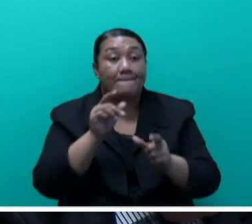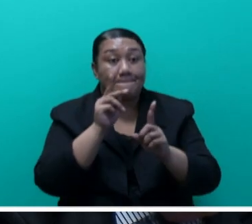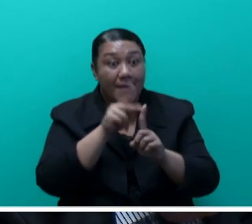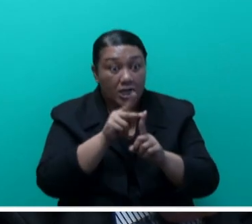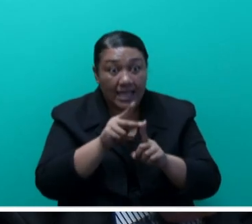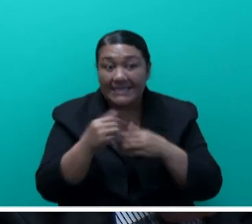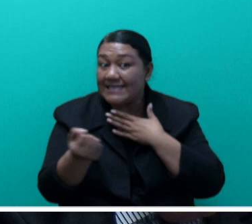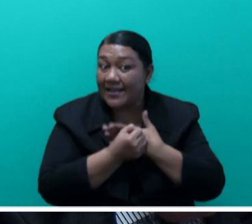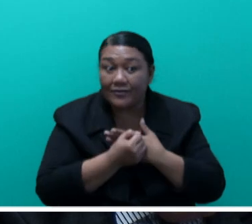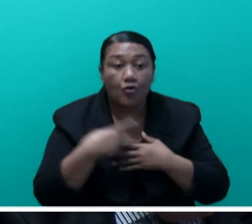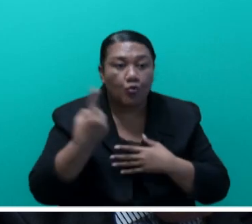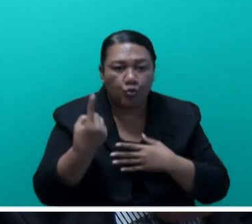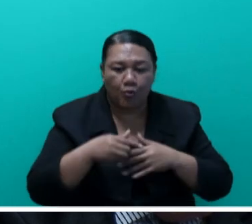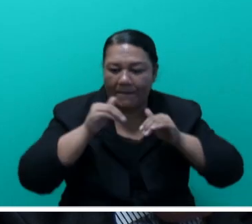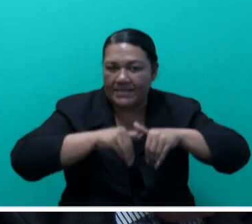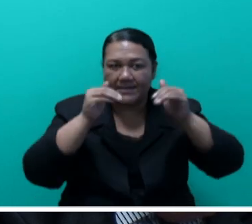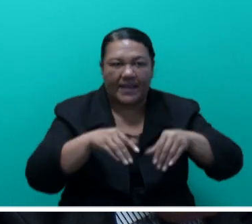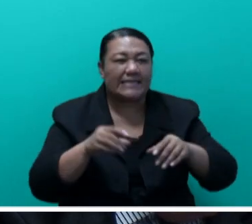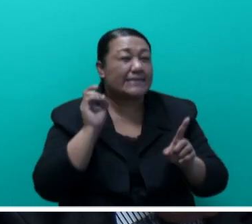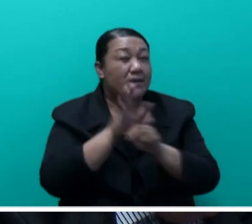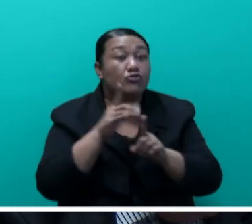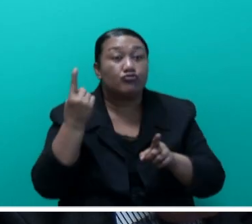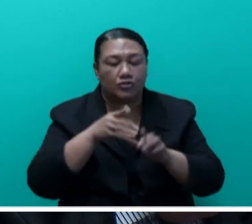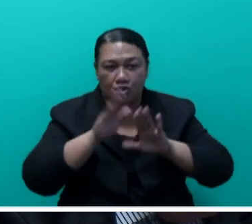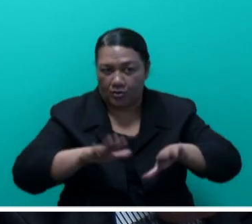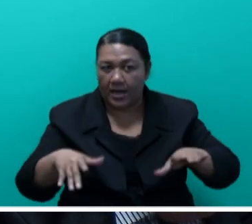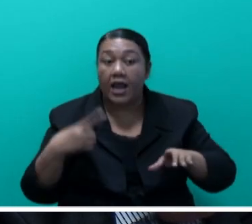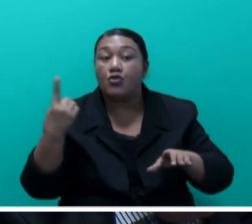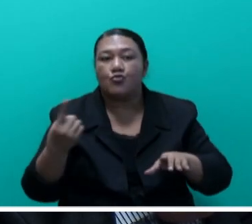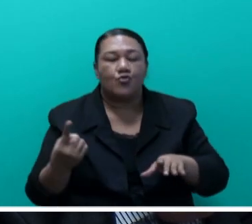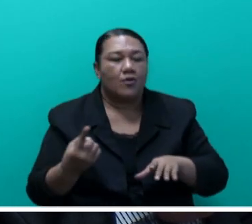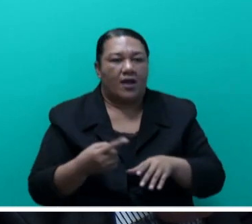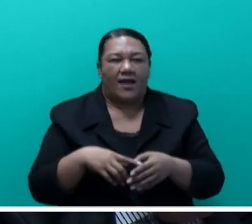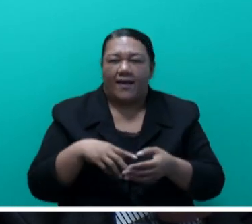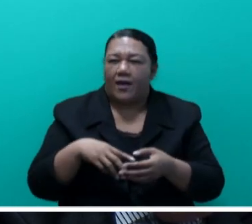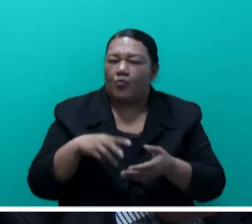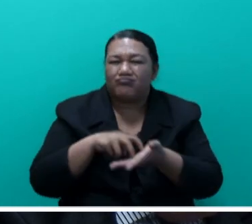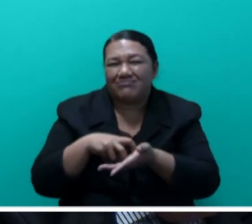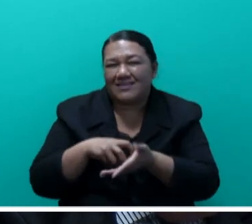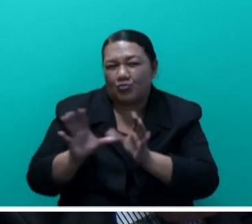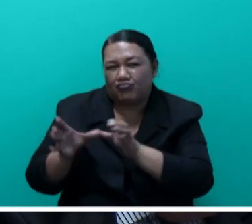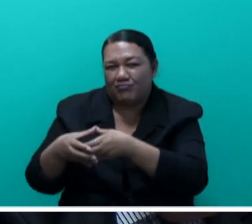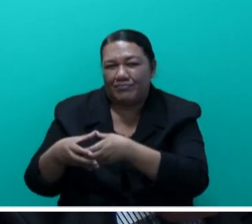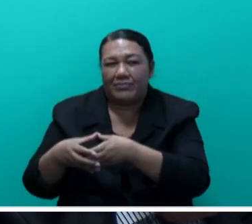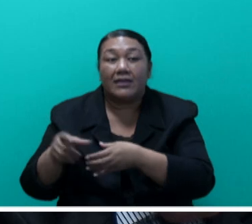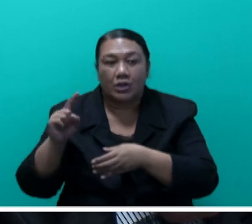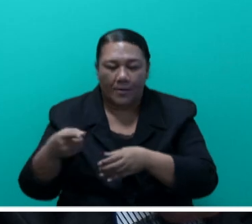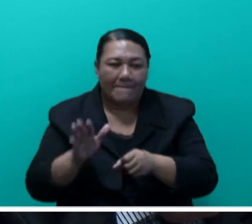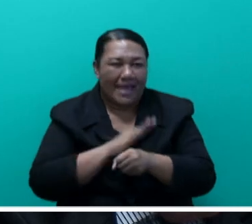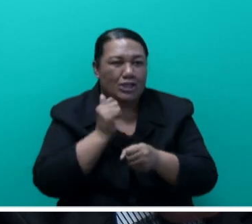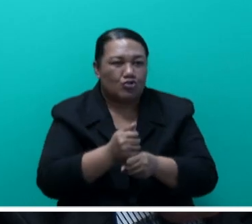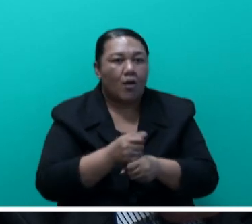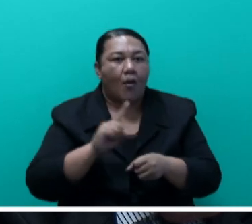safety of all participants, particularly children and the vulnerable group, by implementing robust measures to